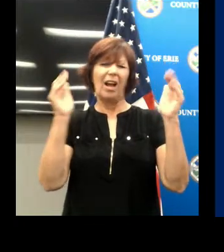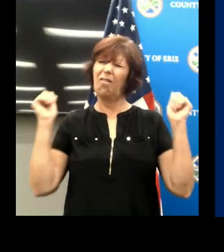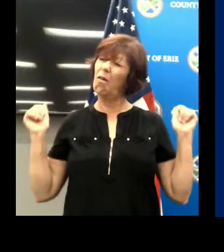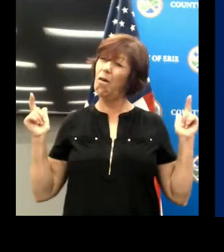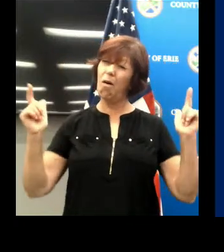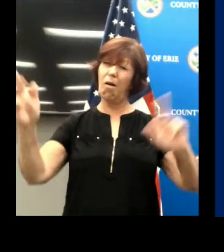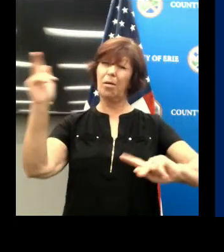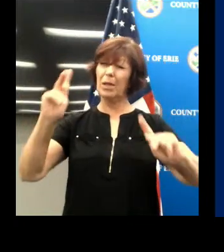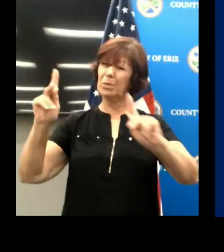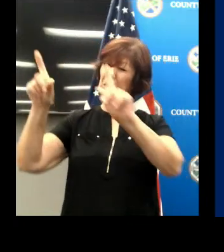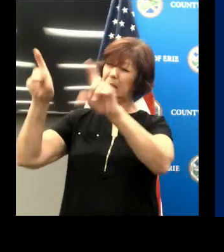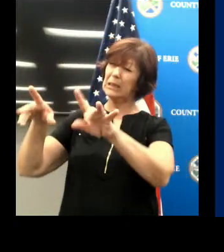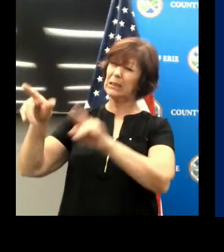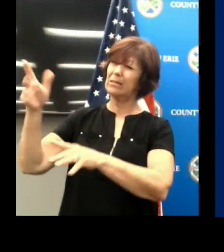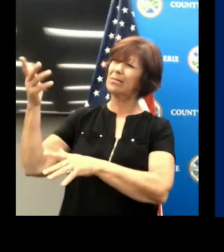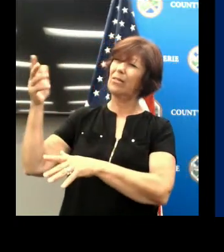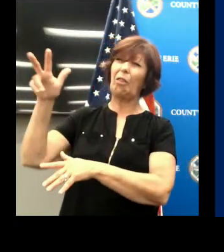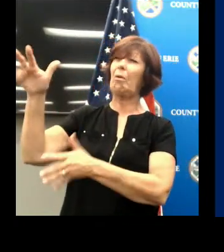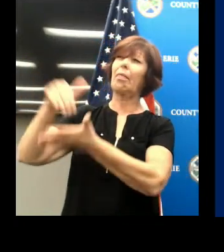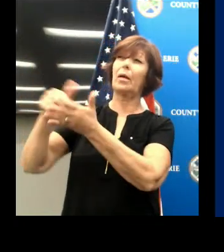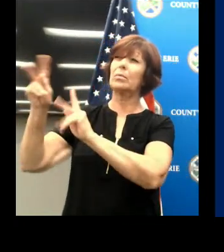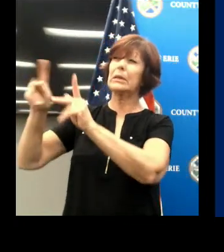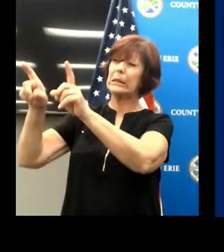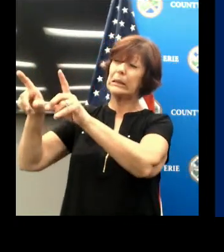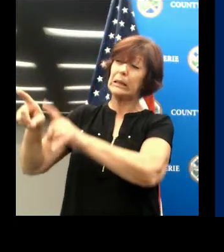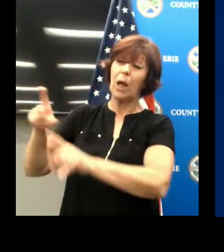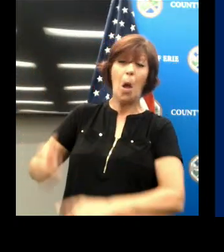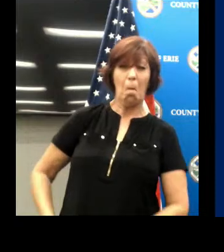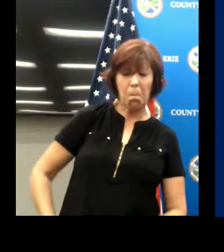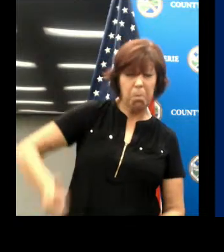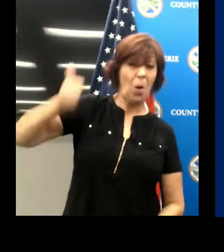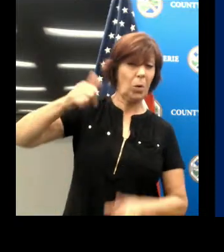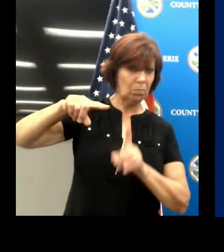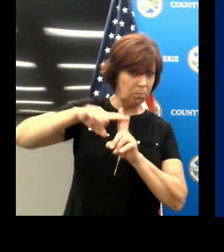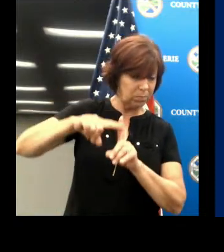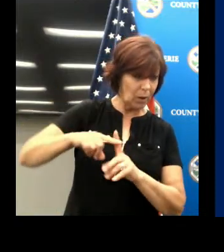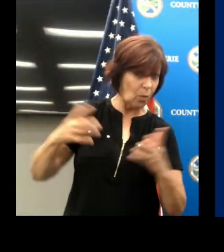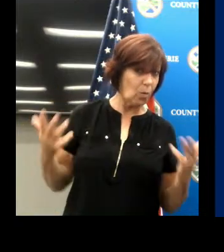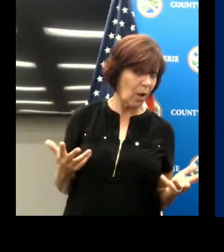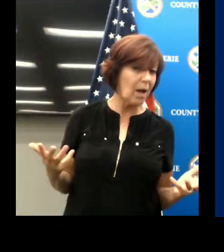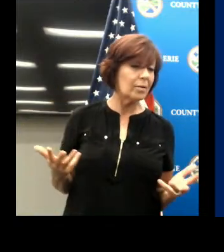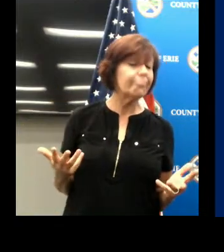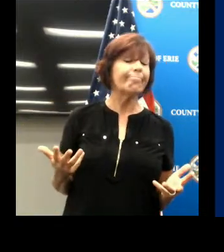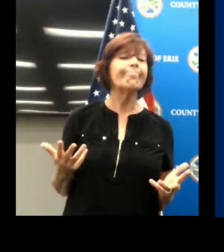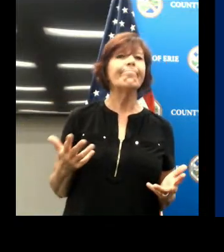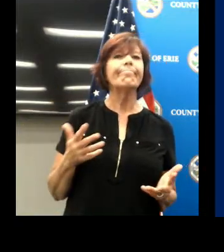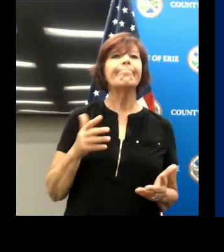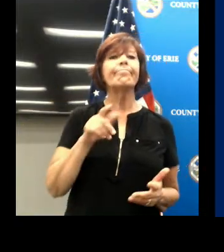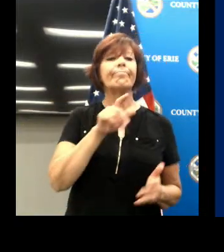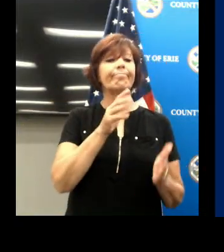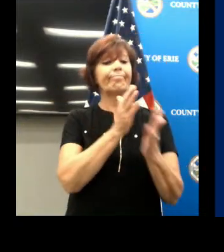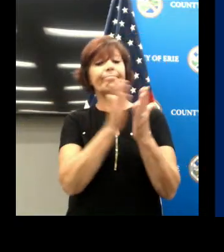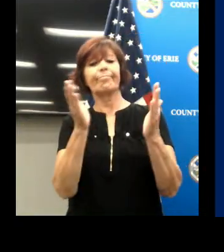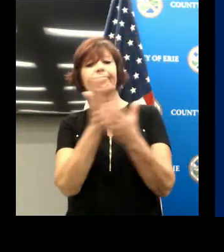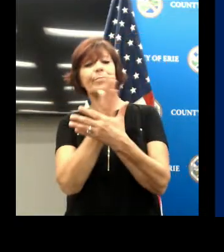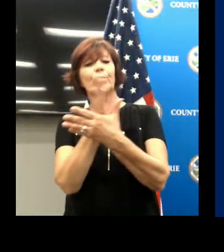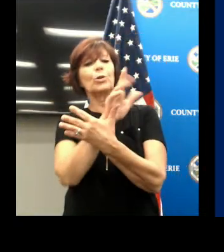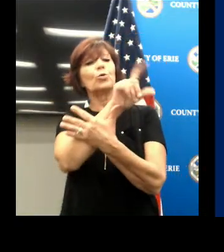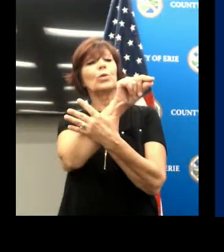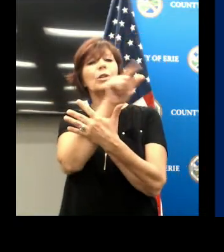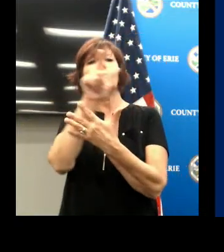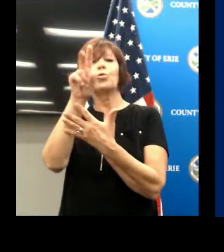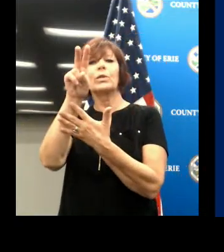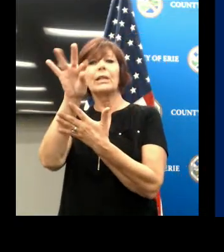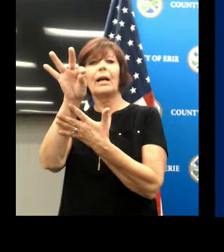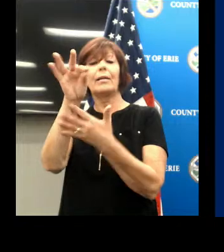people, the 300,000 that we've tested, the highest one to have the percentage positive are those in the 20 to 29 age group,